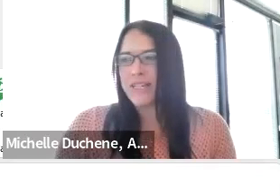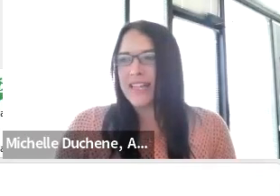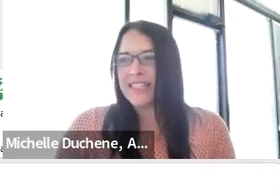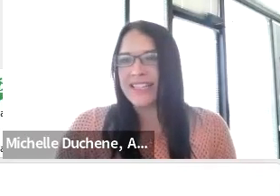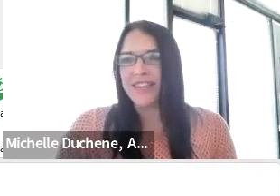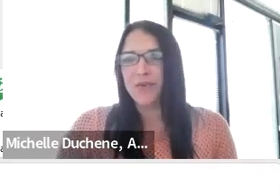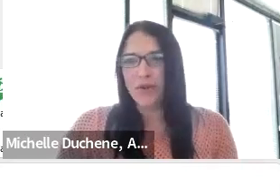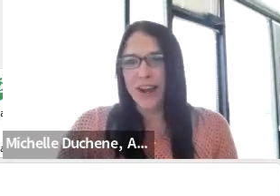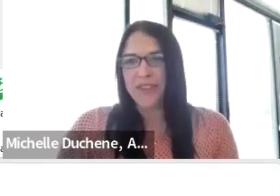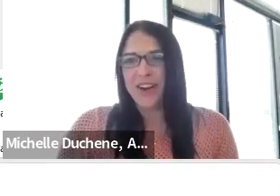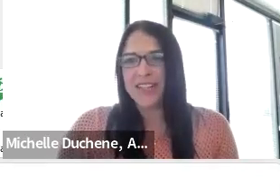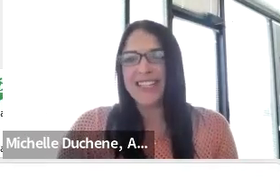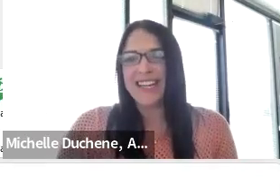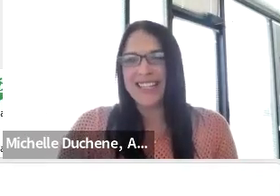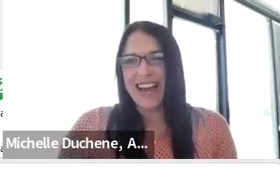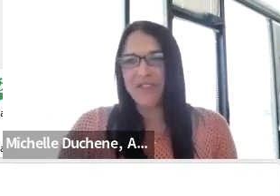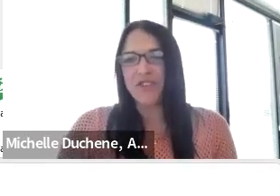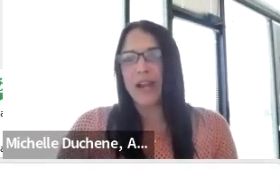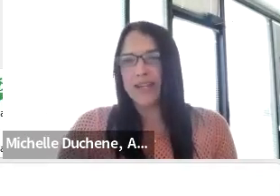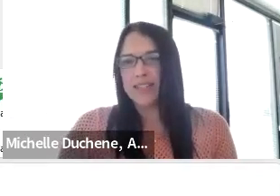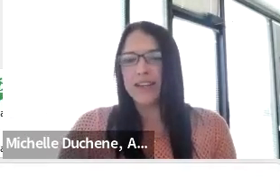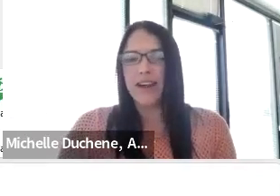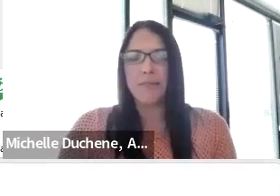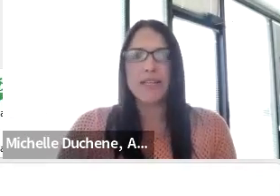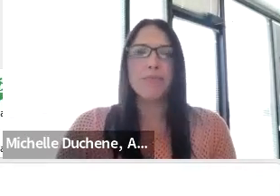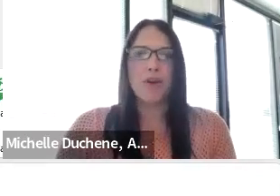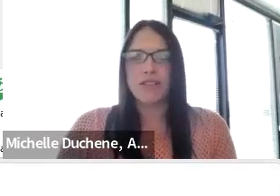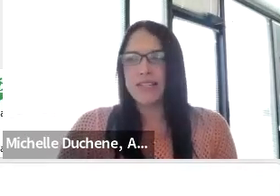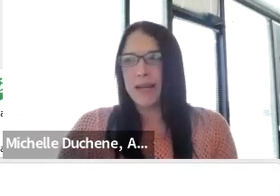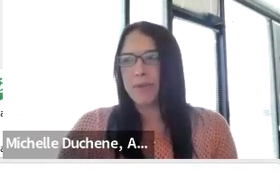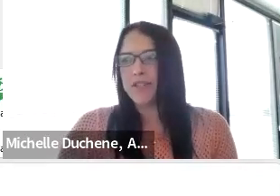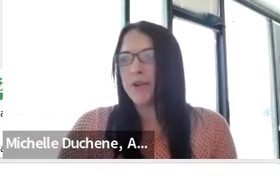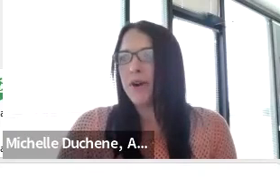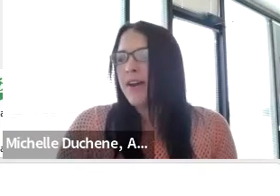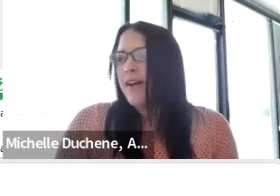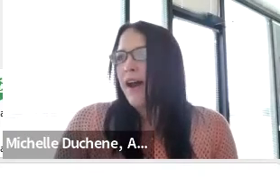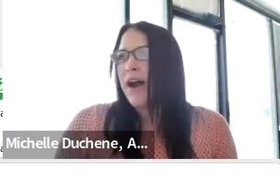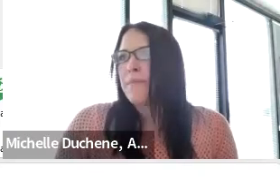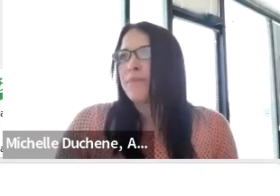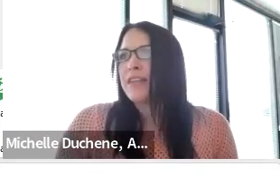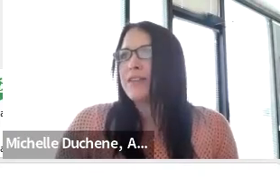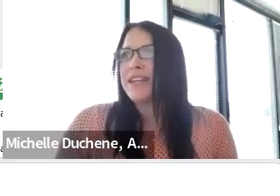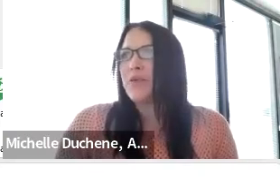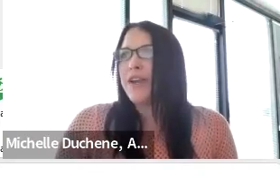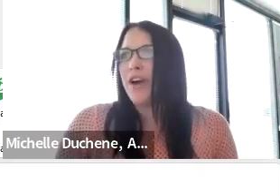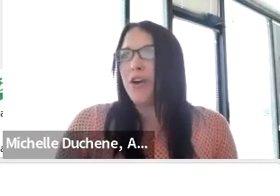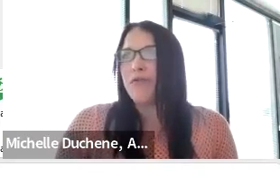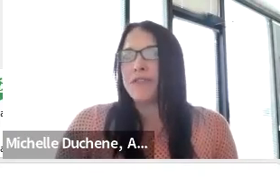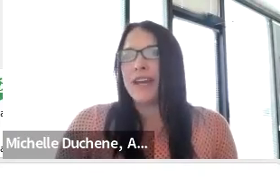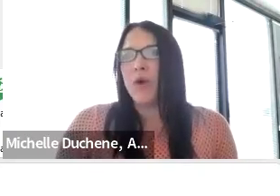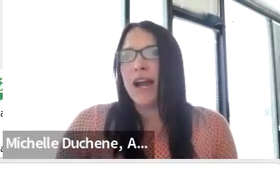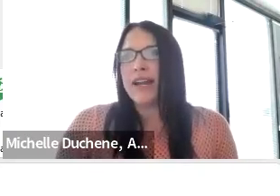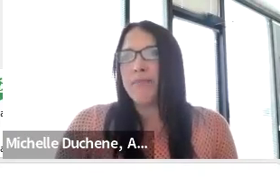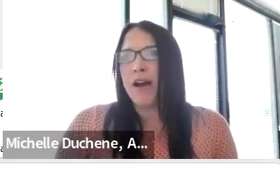94 more days to get the word out there and to get staff trained and to take part in this stipend. So it looks like we